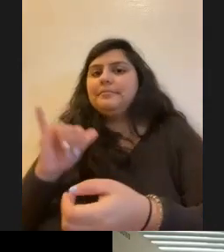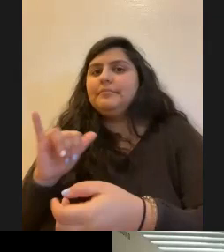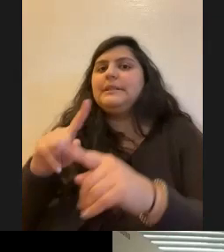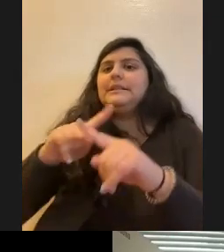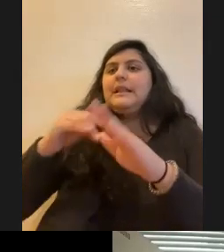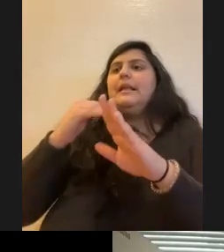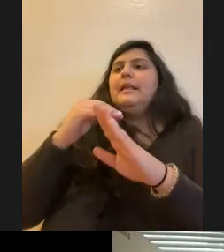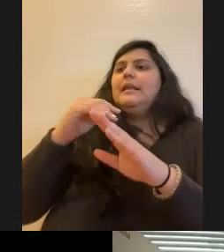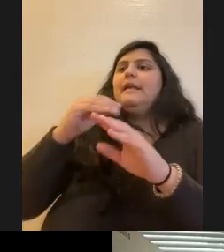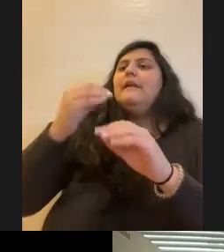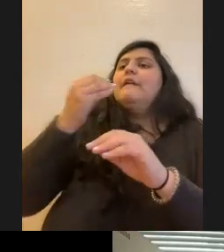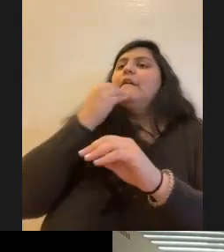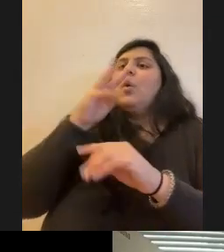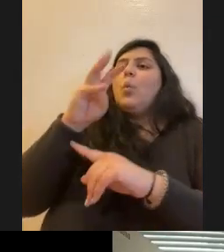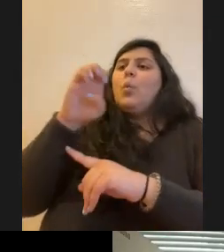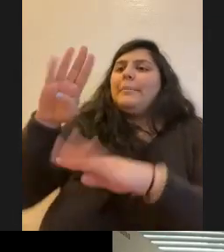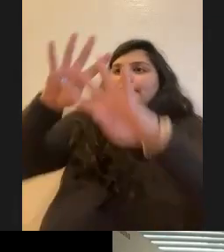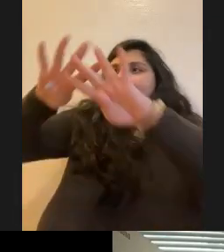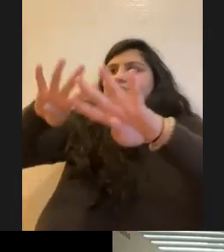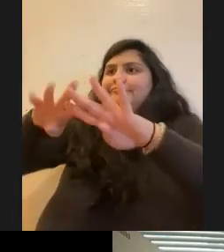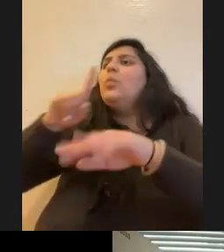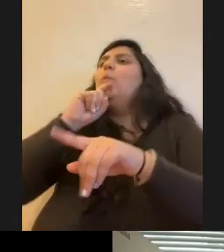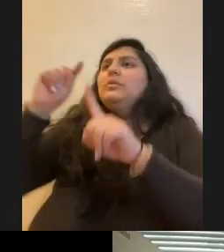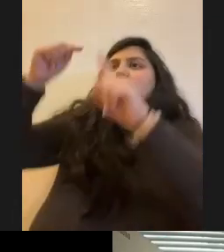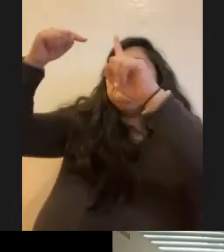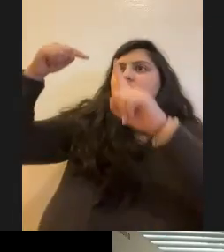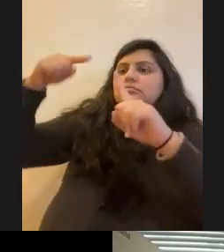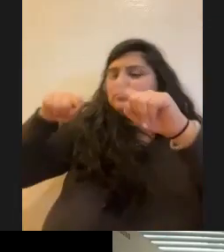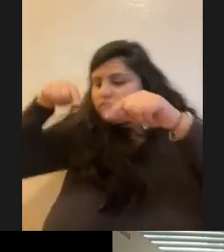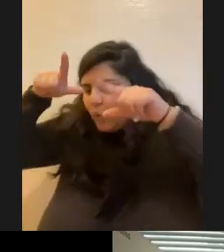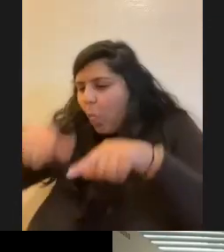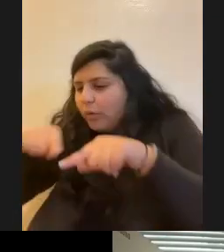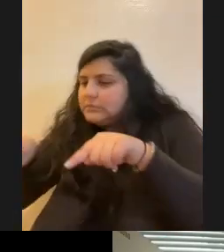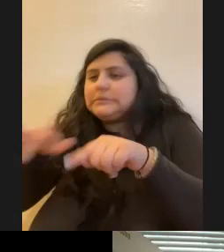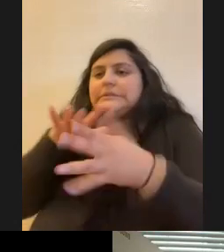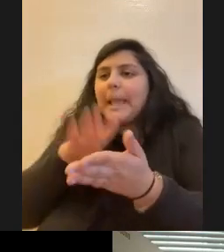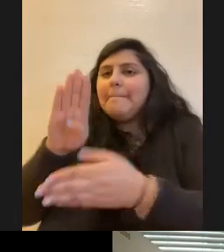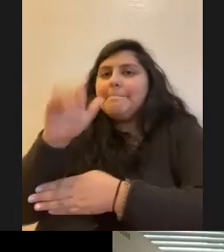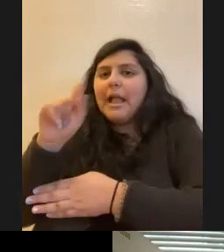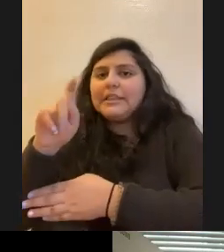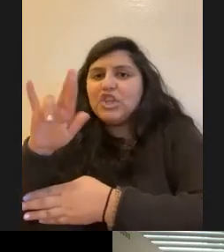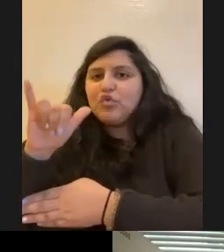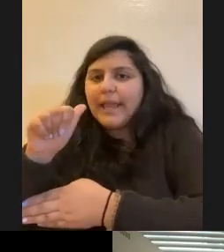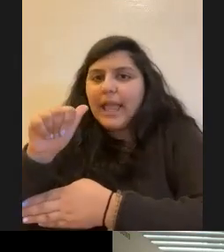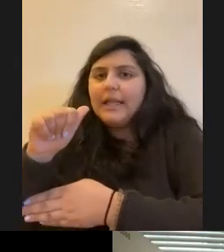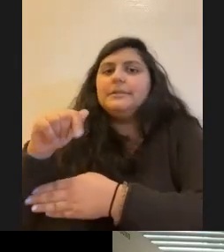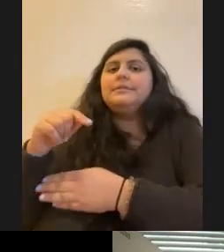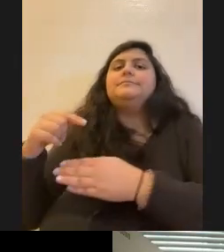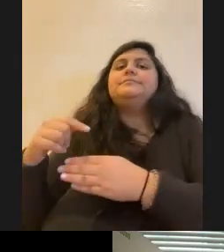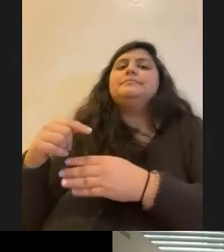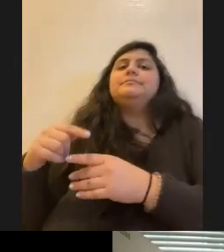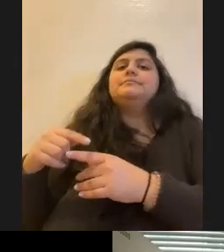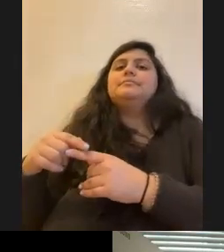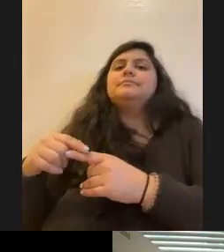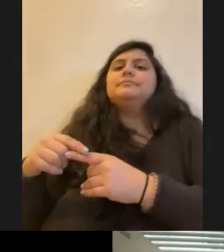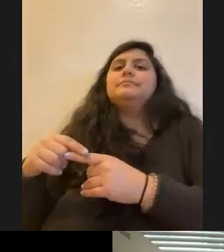food web. So we have people on like the lowest level that study bacteria and